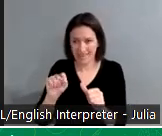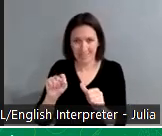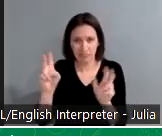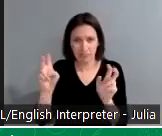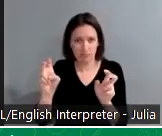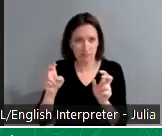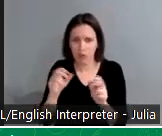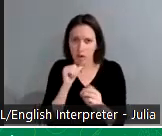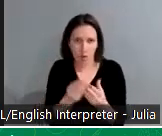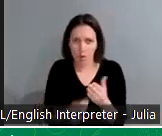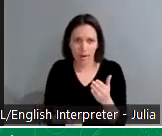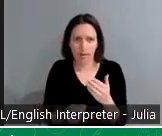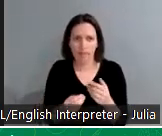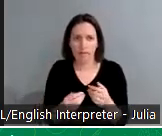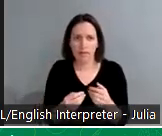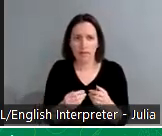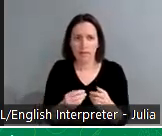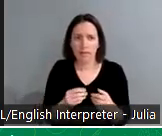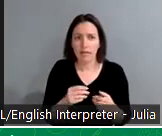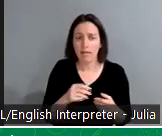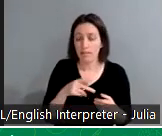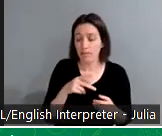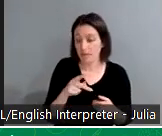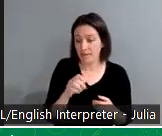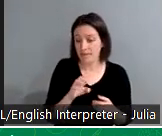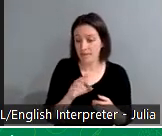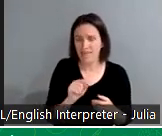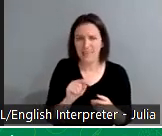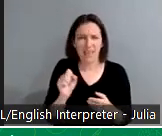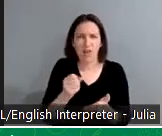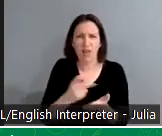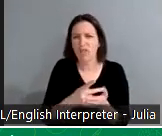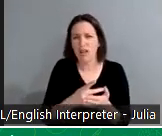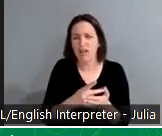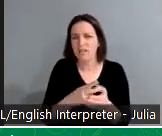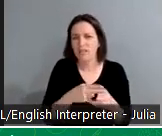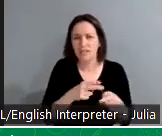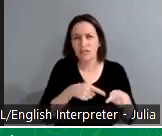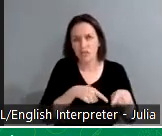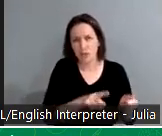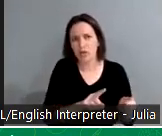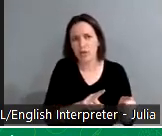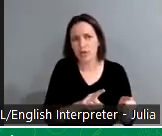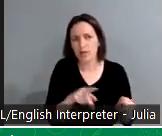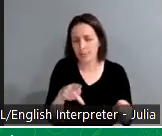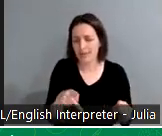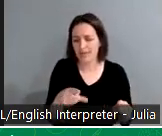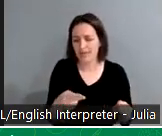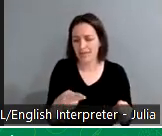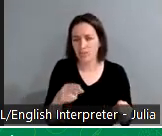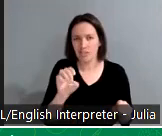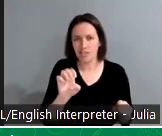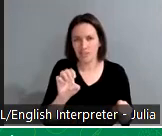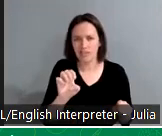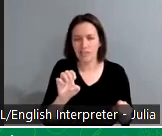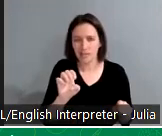did. P-EBT was just the authorized food benefit program during the PHE. But